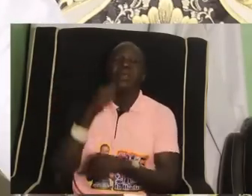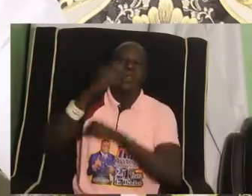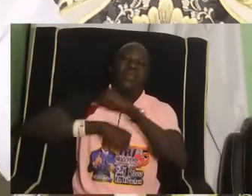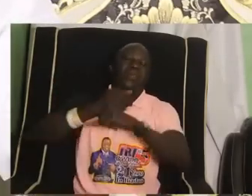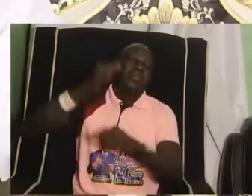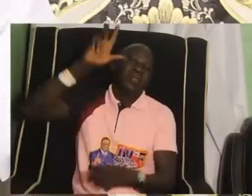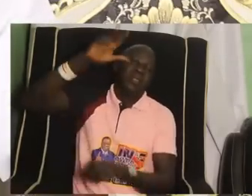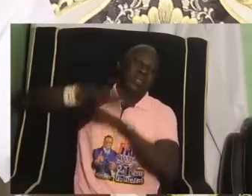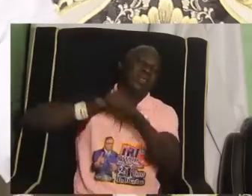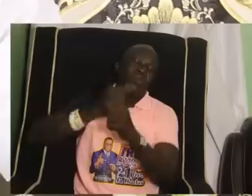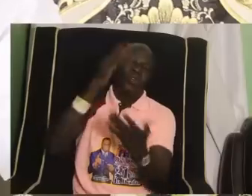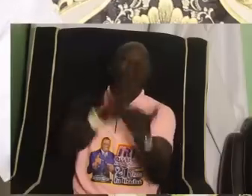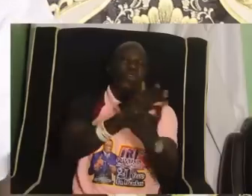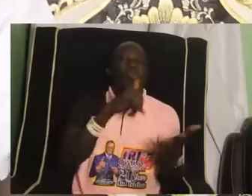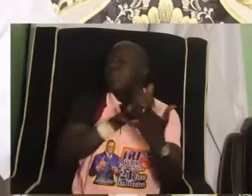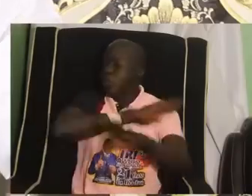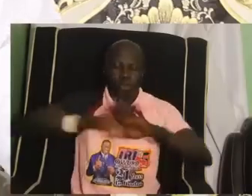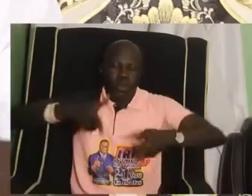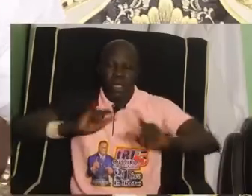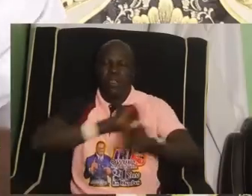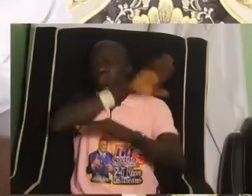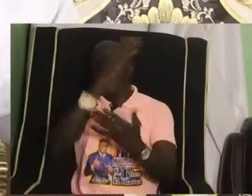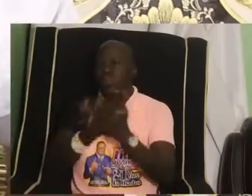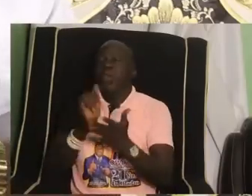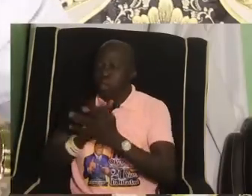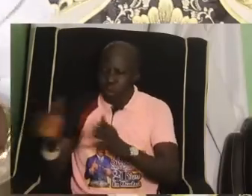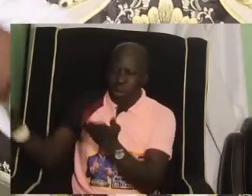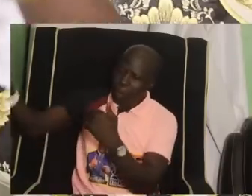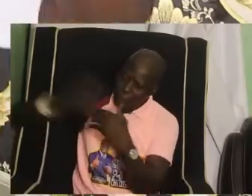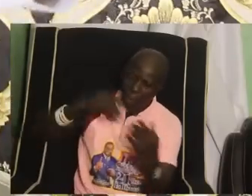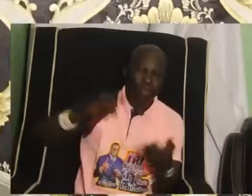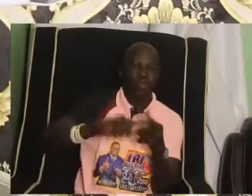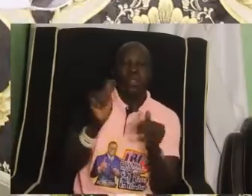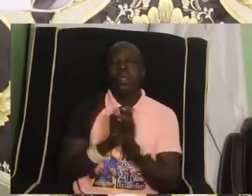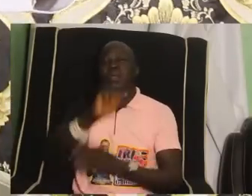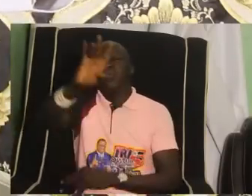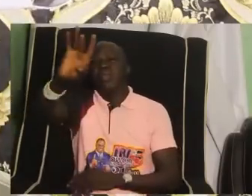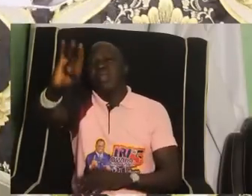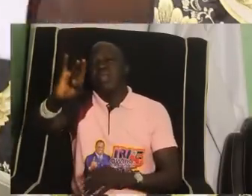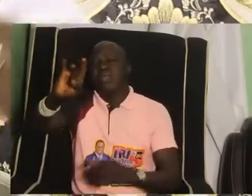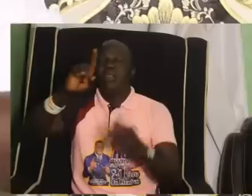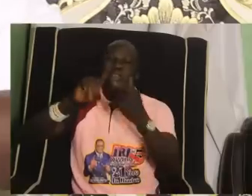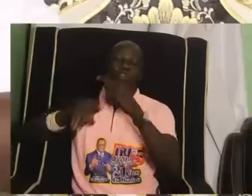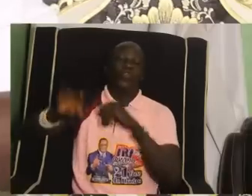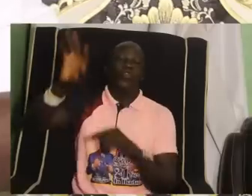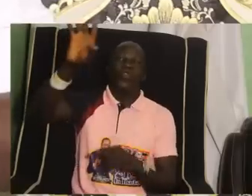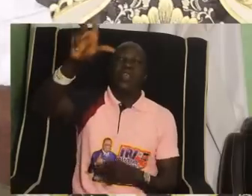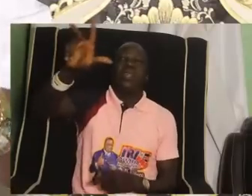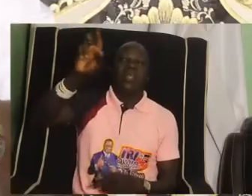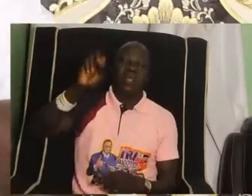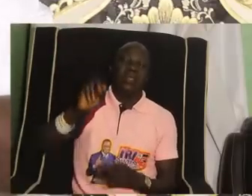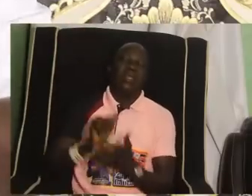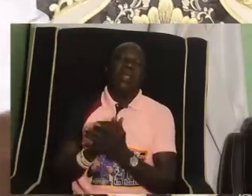did in Facebook about documents are saying that you don't let us end it. Father, we will come so and see. So from